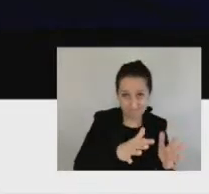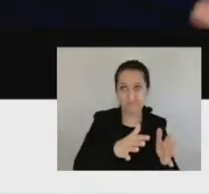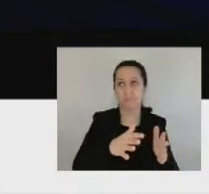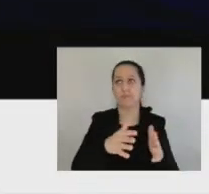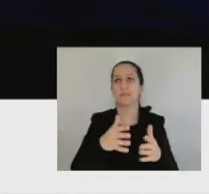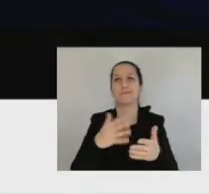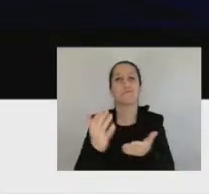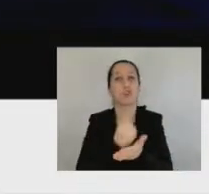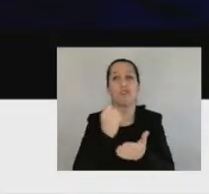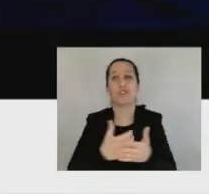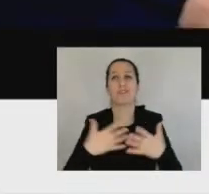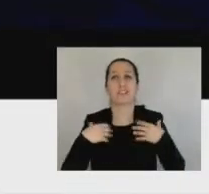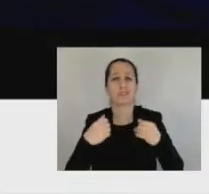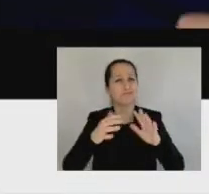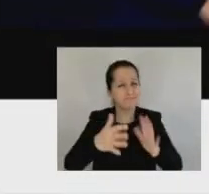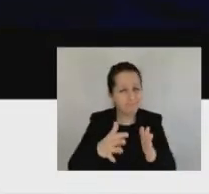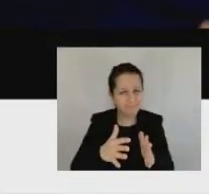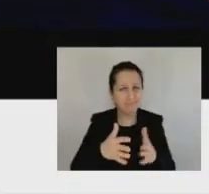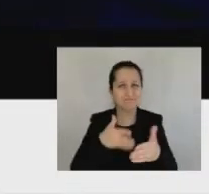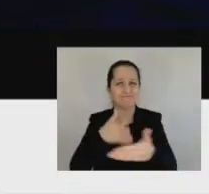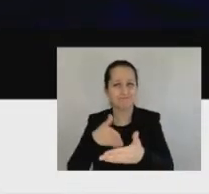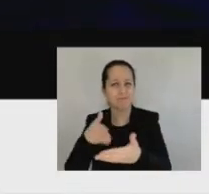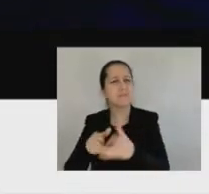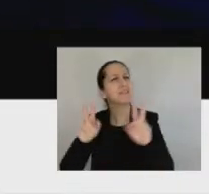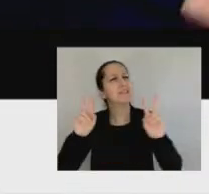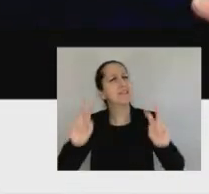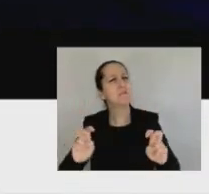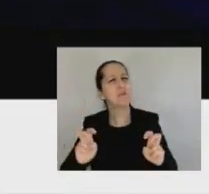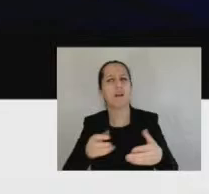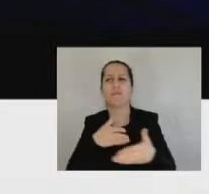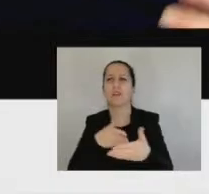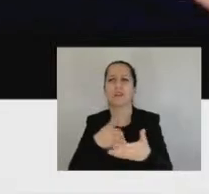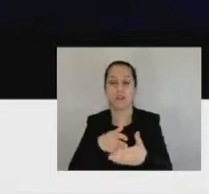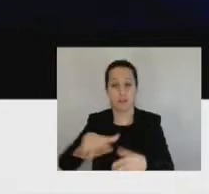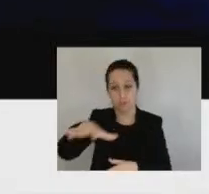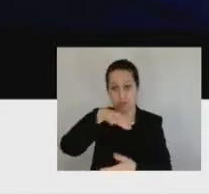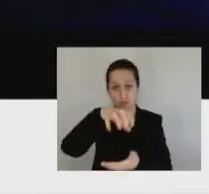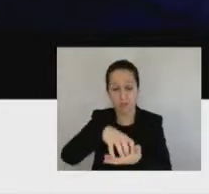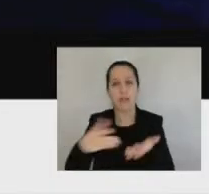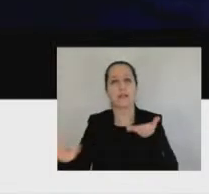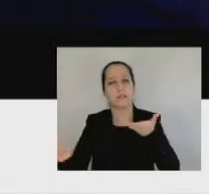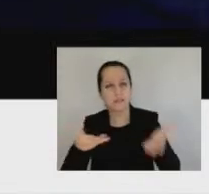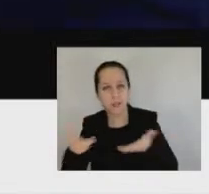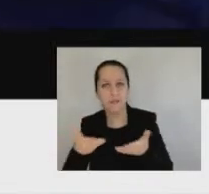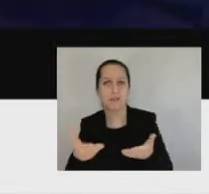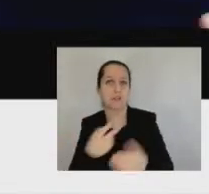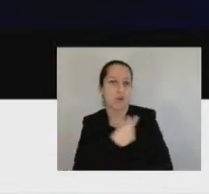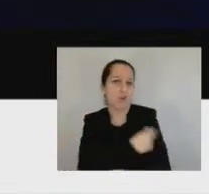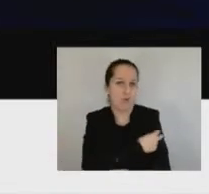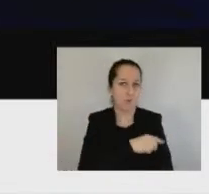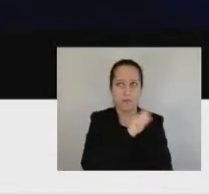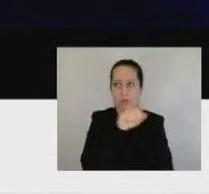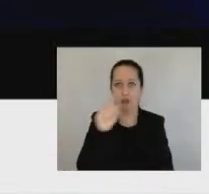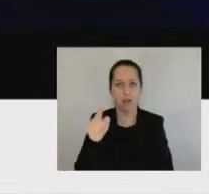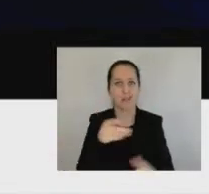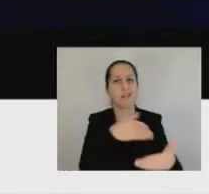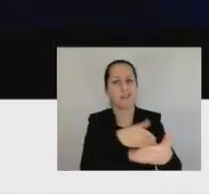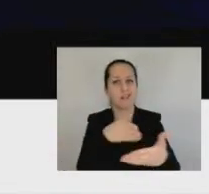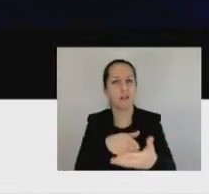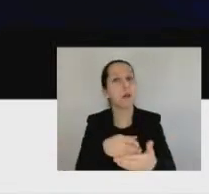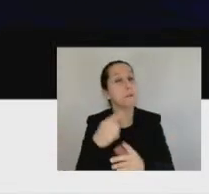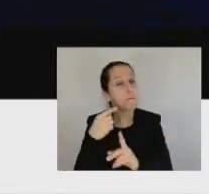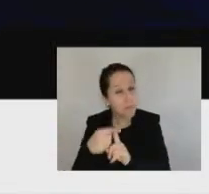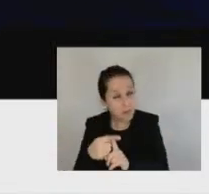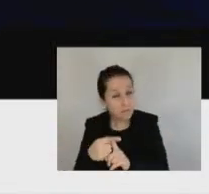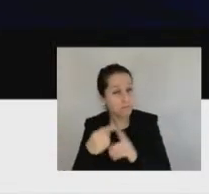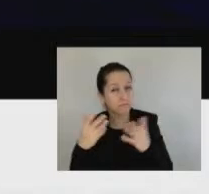health equity and barriers to access, but barriers not only associated to organization of services from